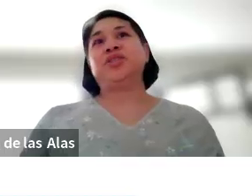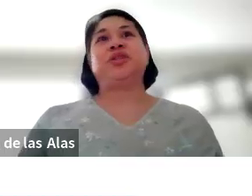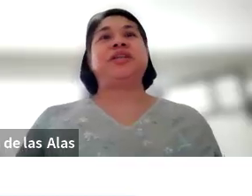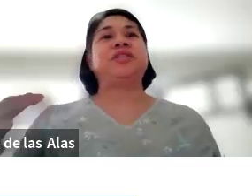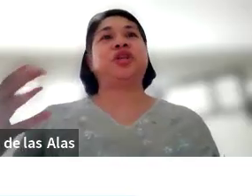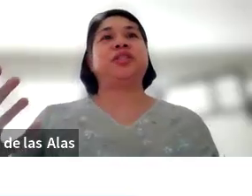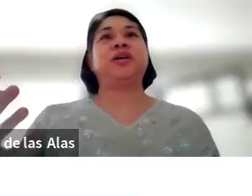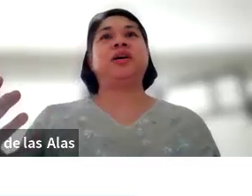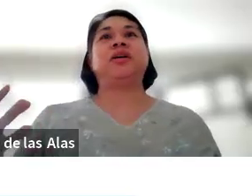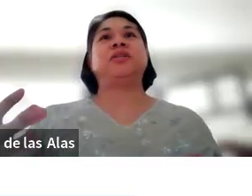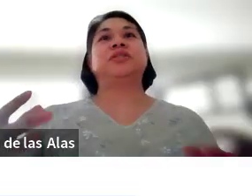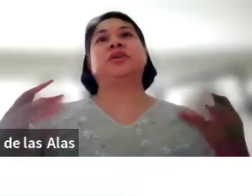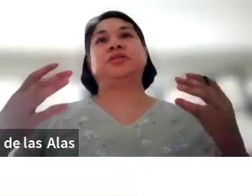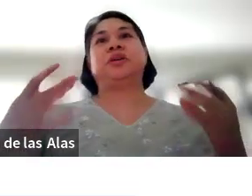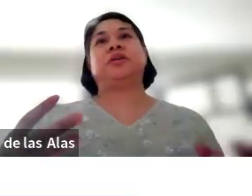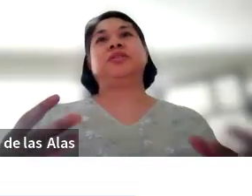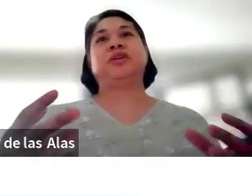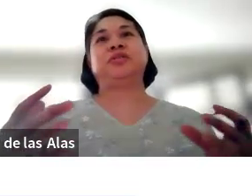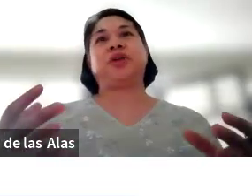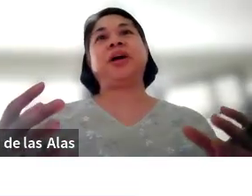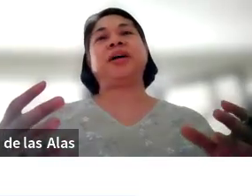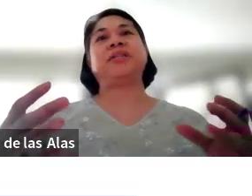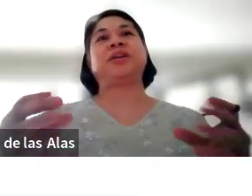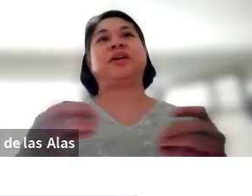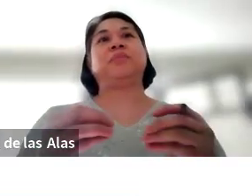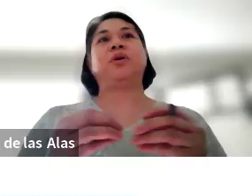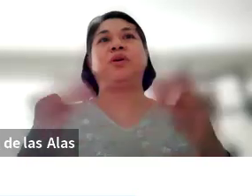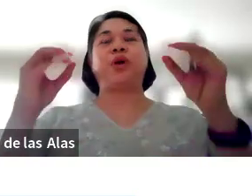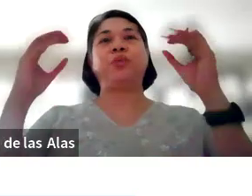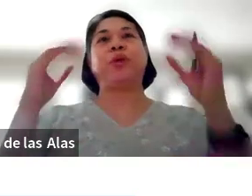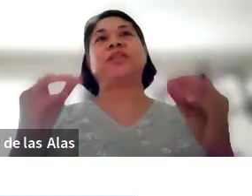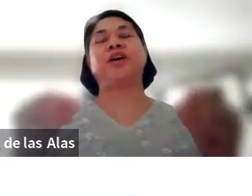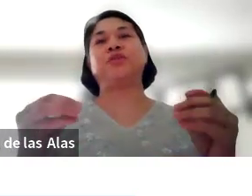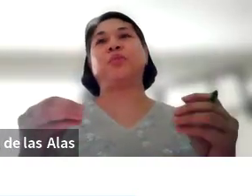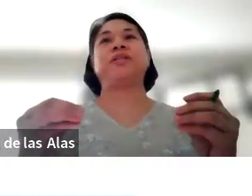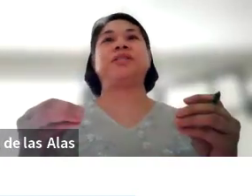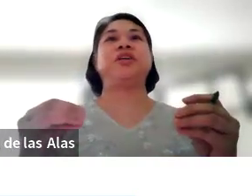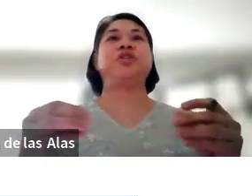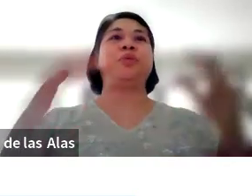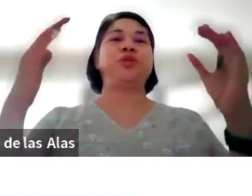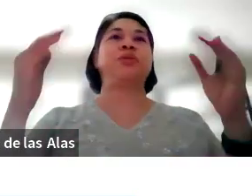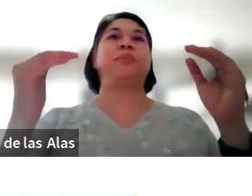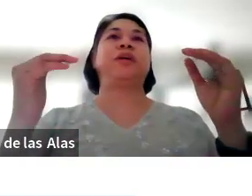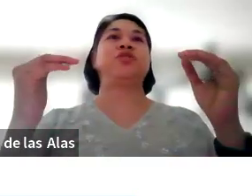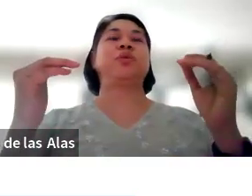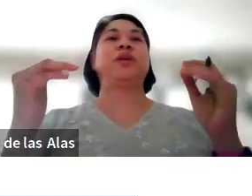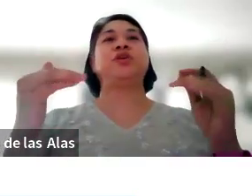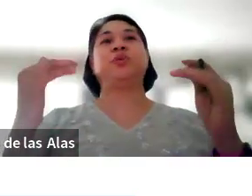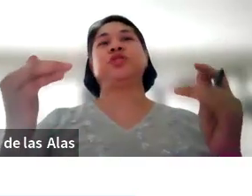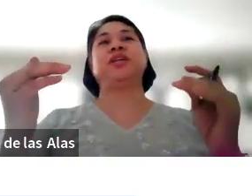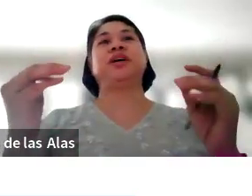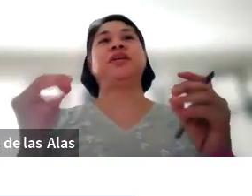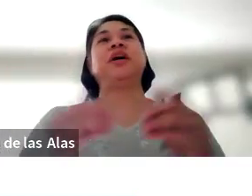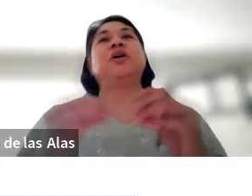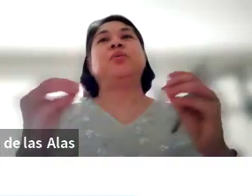And this is today's agenda. Zahra has her own breakdown of her presentation, but we're just going to make sure that